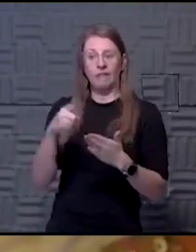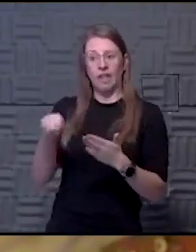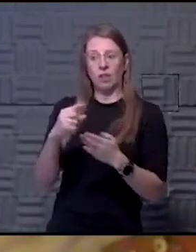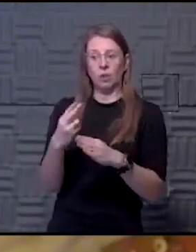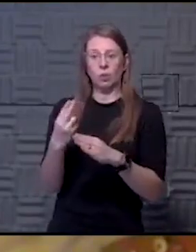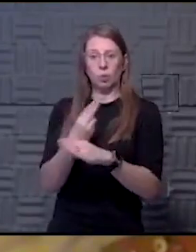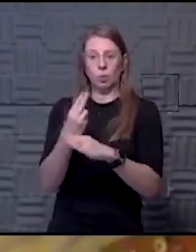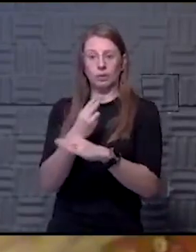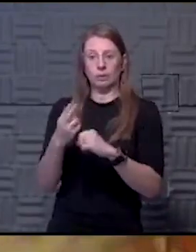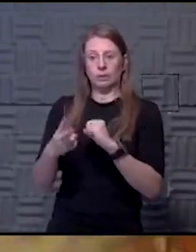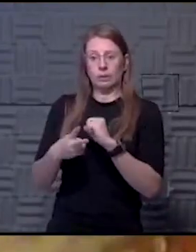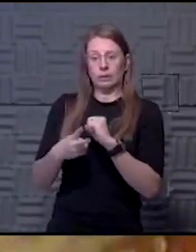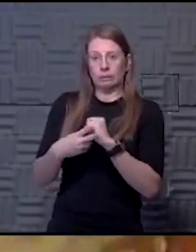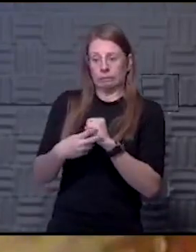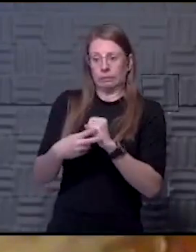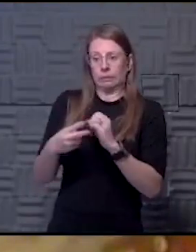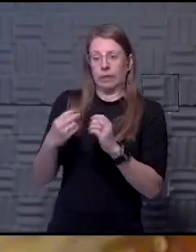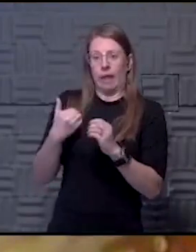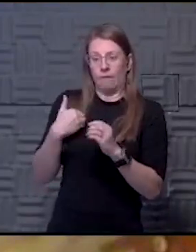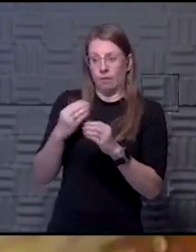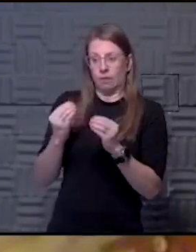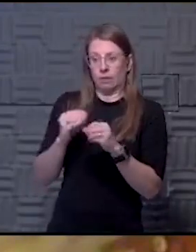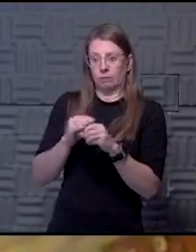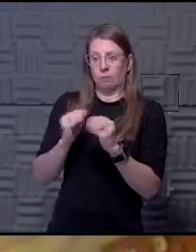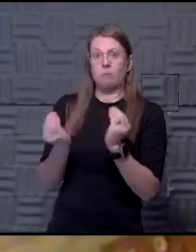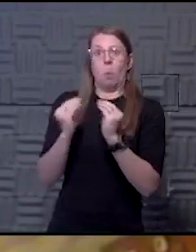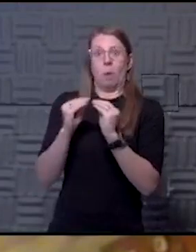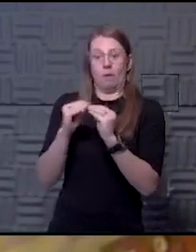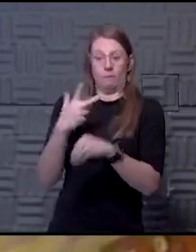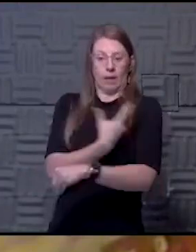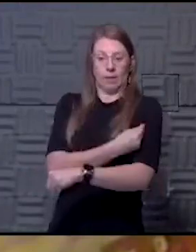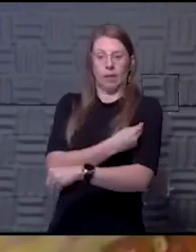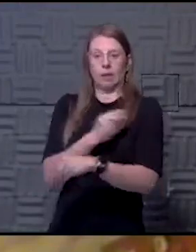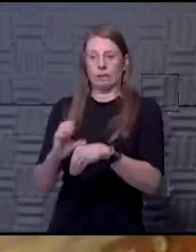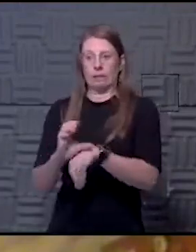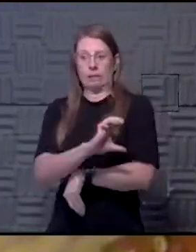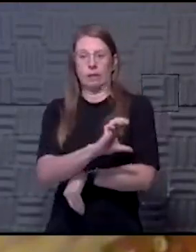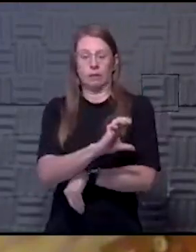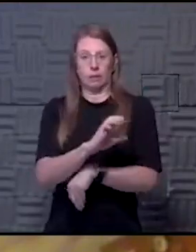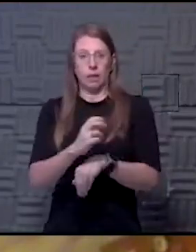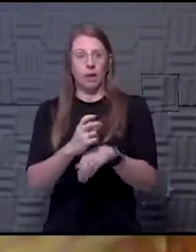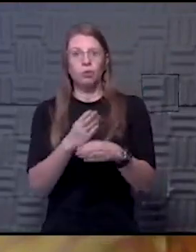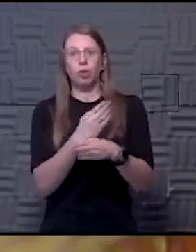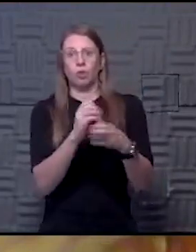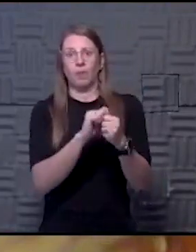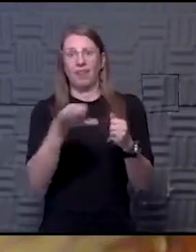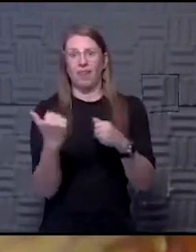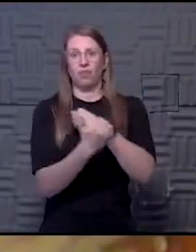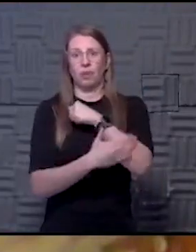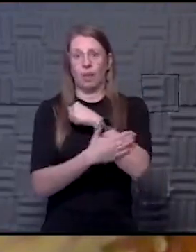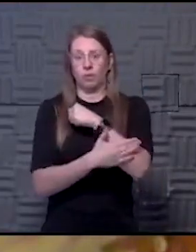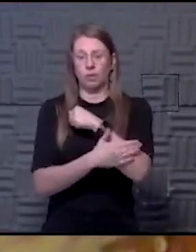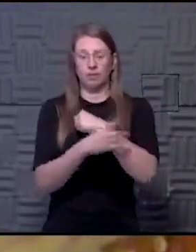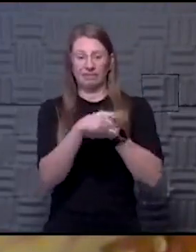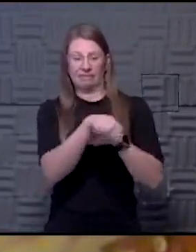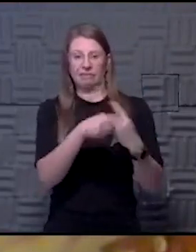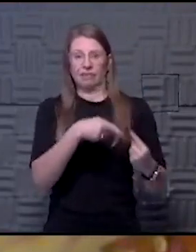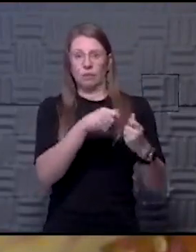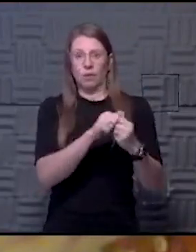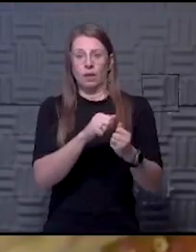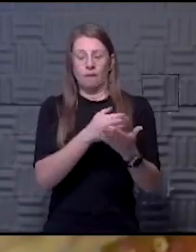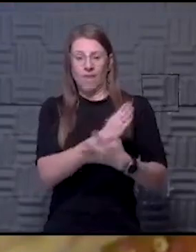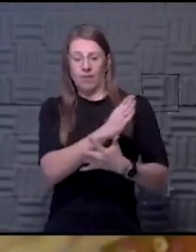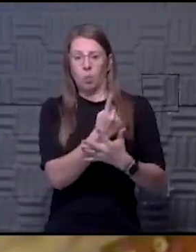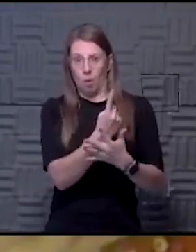vaccine and pushed it to other counties that were having more struggles in phase one. But I think we're getting very